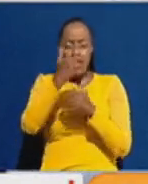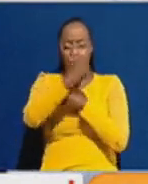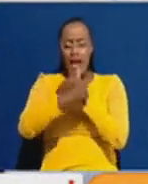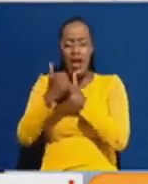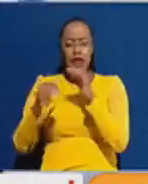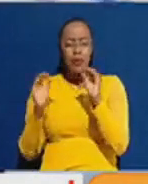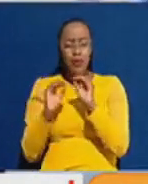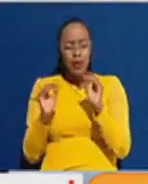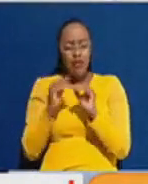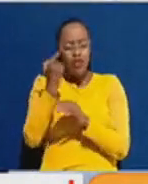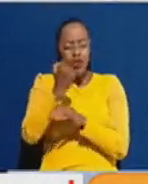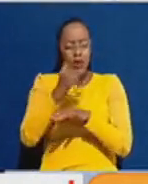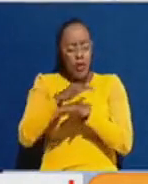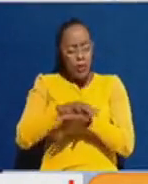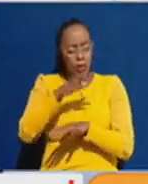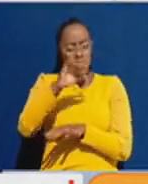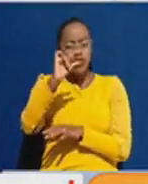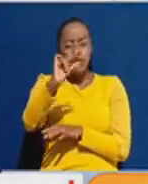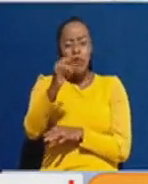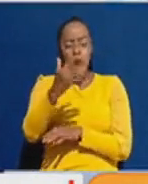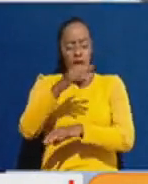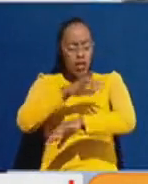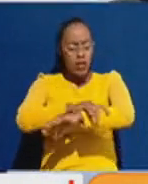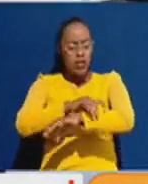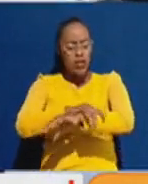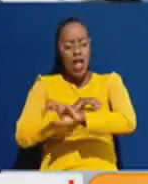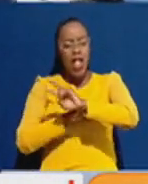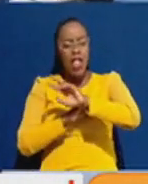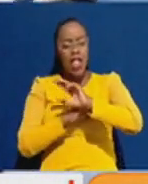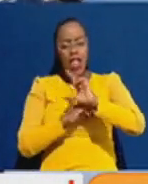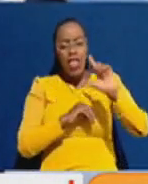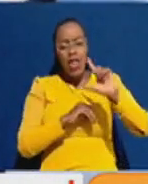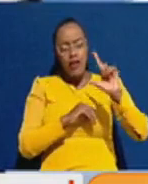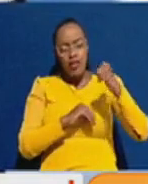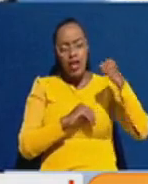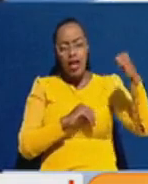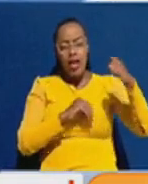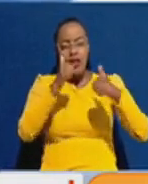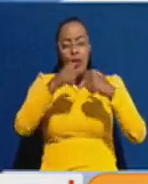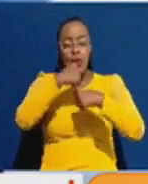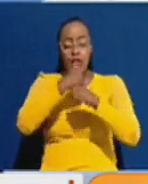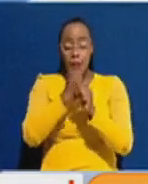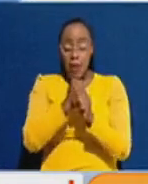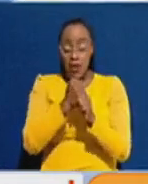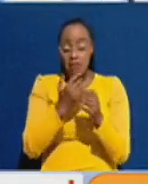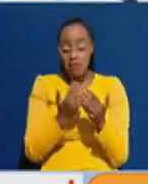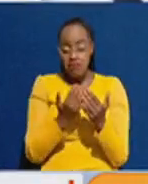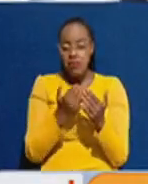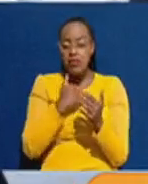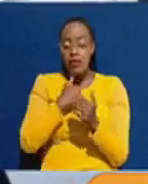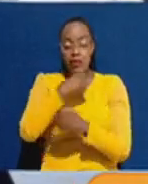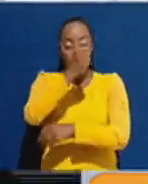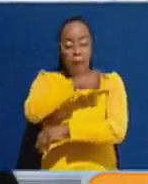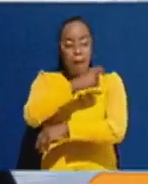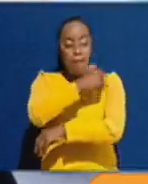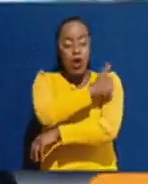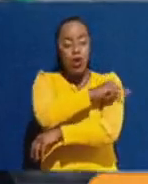Ila ni uvimbe kidogo ilikuwa kwa mkono wa kushoto. Na hiyo ndilo ilimfanya alazo